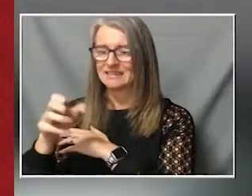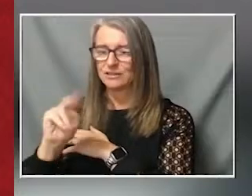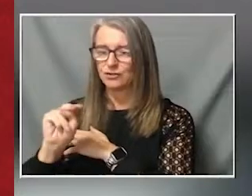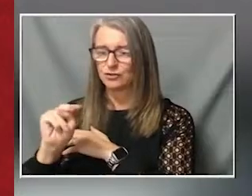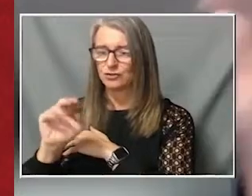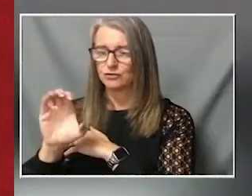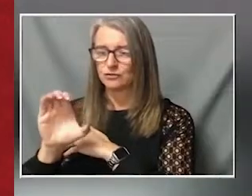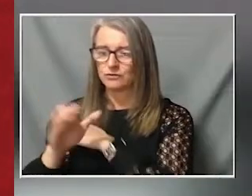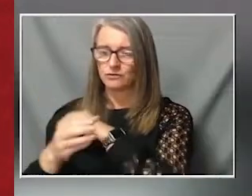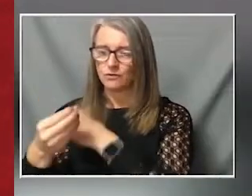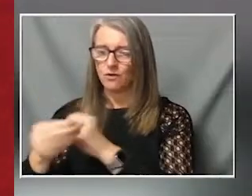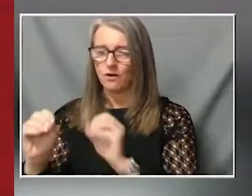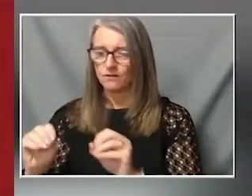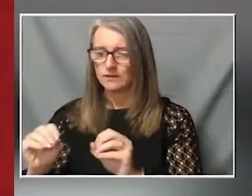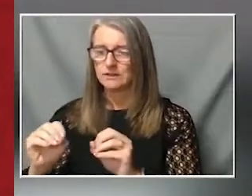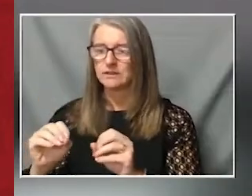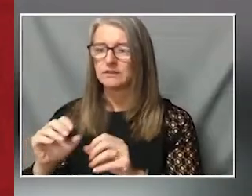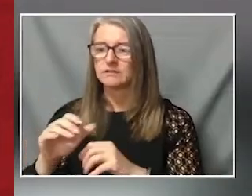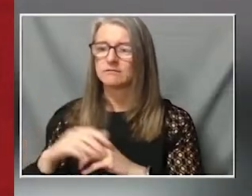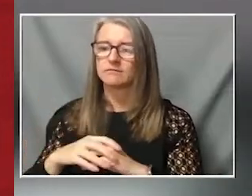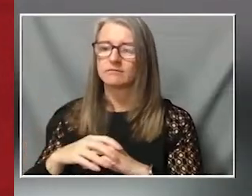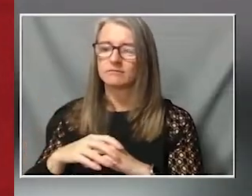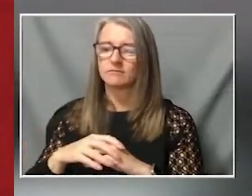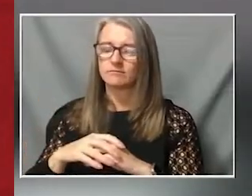Extension Office, Douglas County Extension Office,